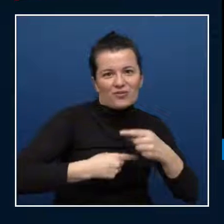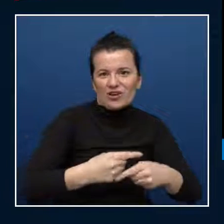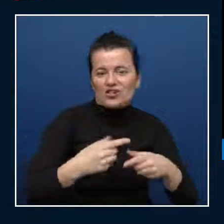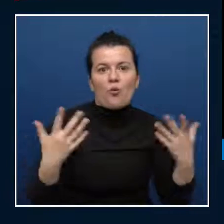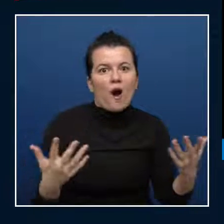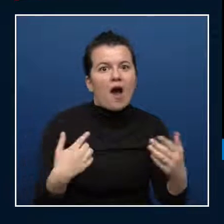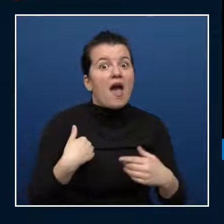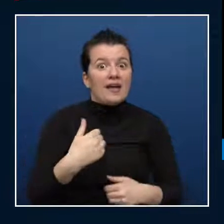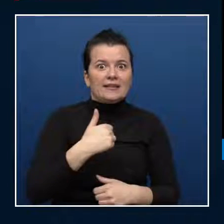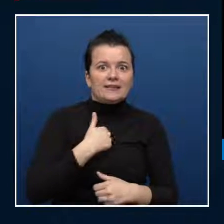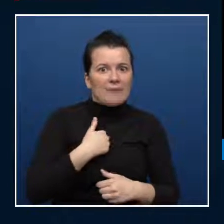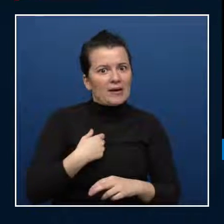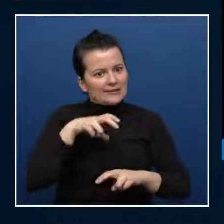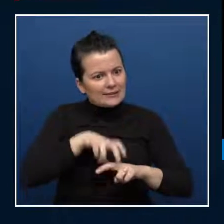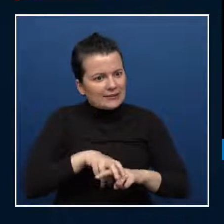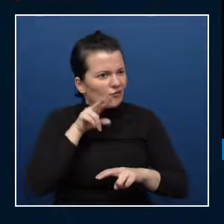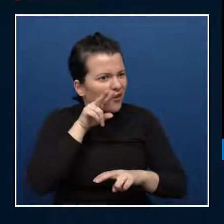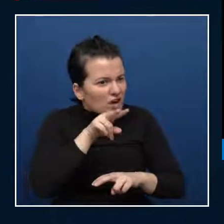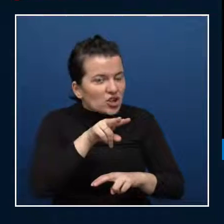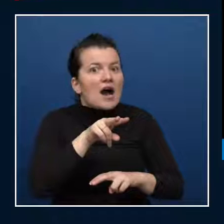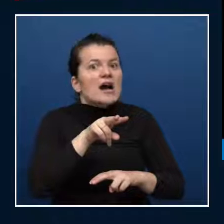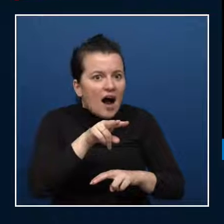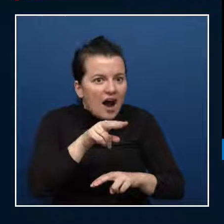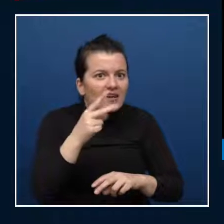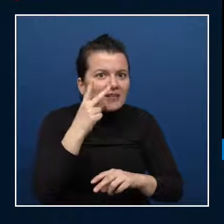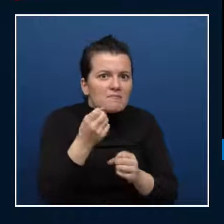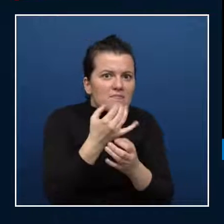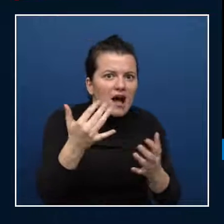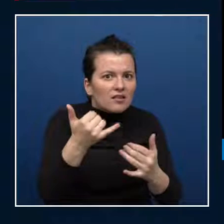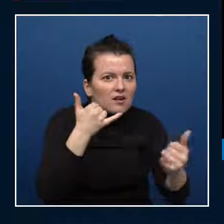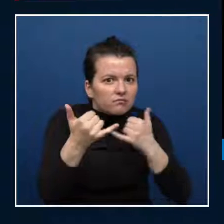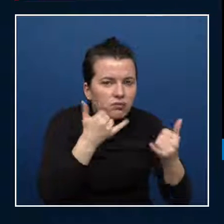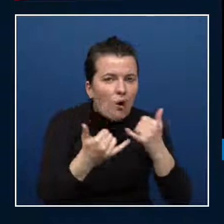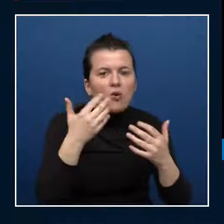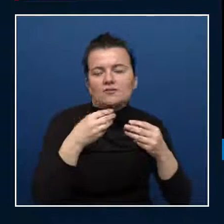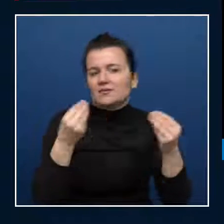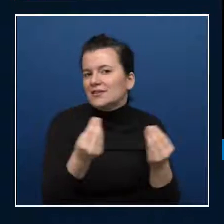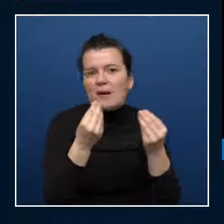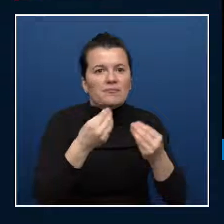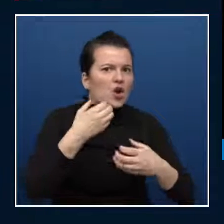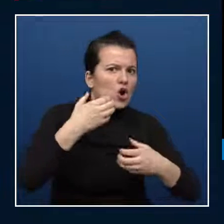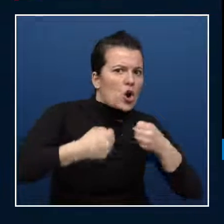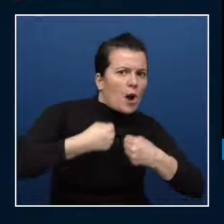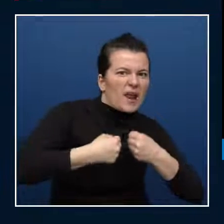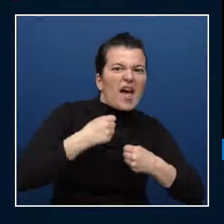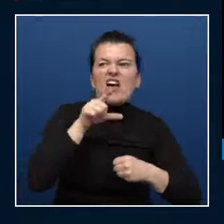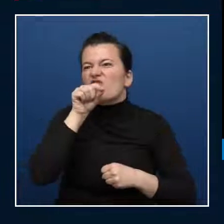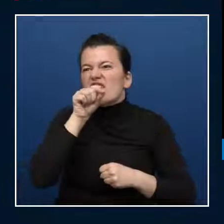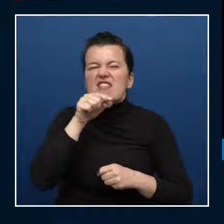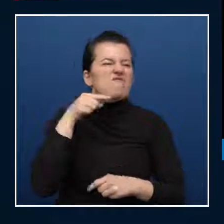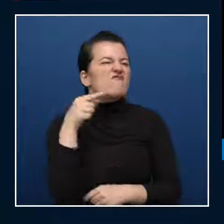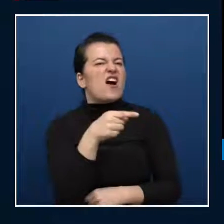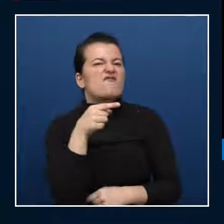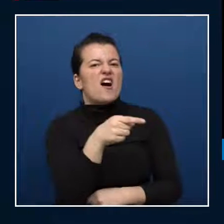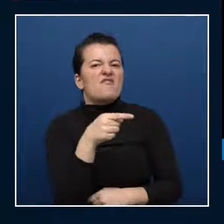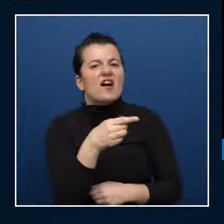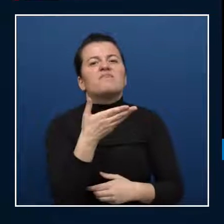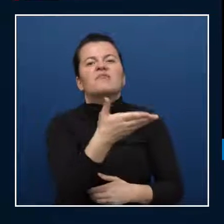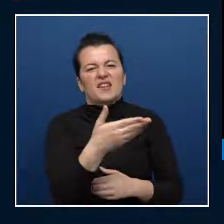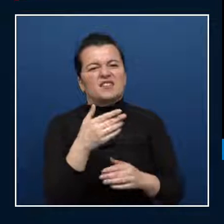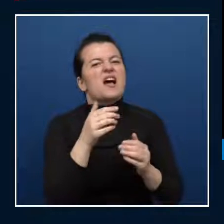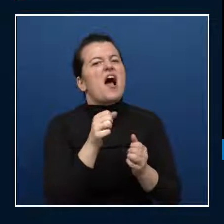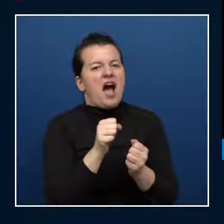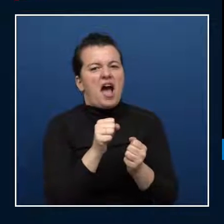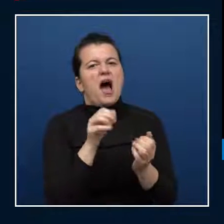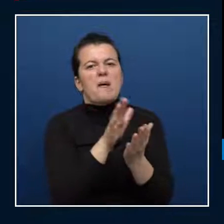there and maybe watch it or wait for all the phone calls or, the complaints on Twitter coming through saying that the application or your